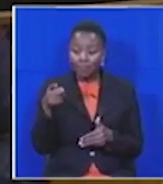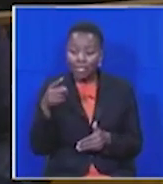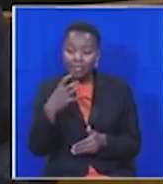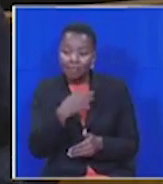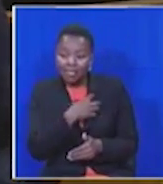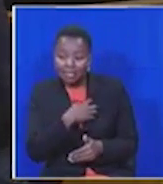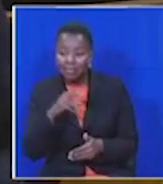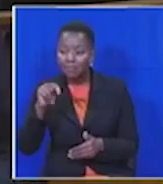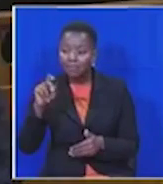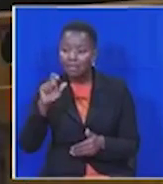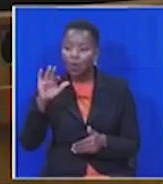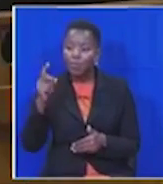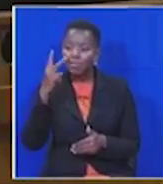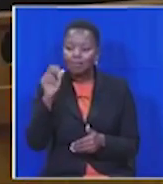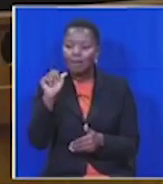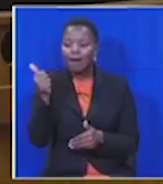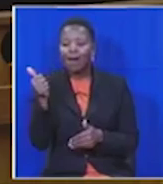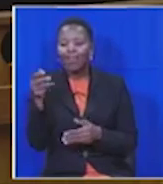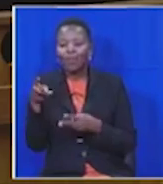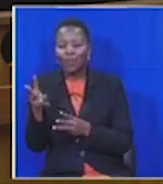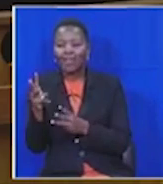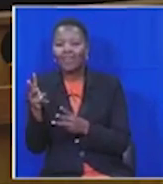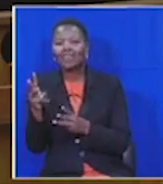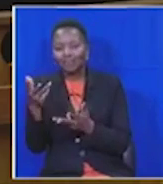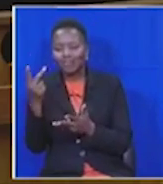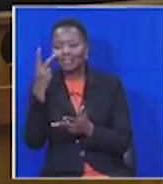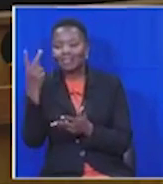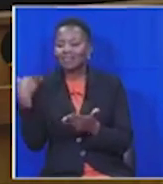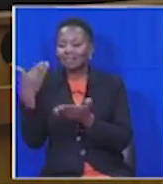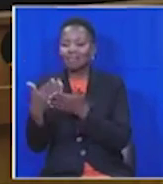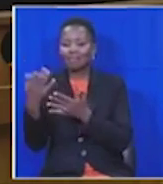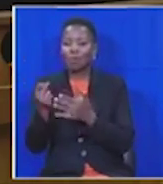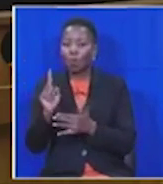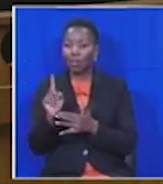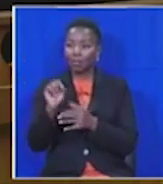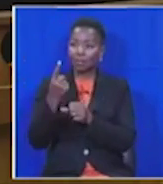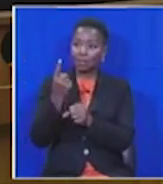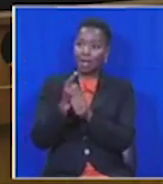Nkwinti, is the alternative. You just need to look at the results. In Gauteng alone,